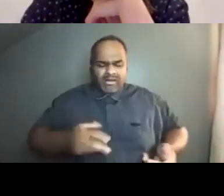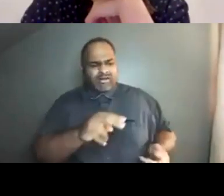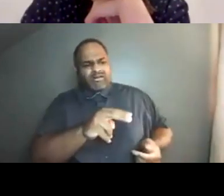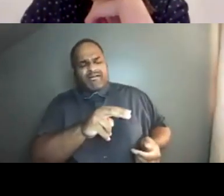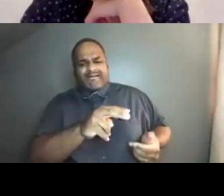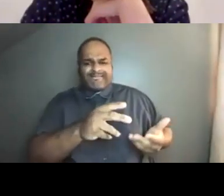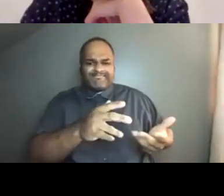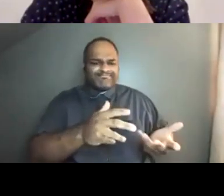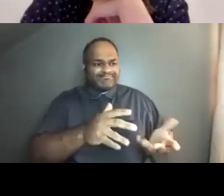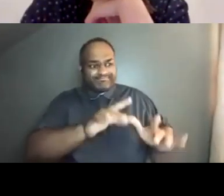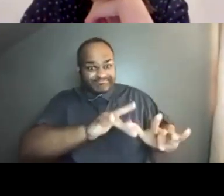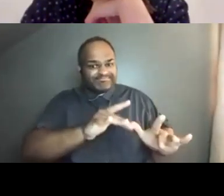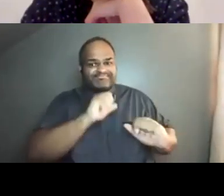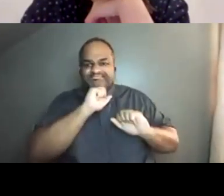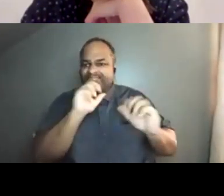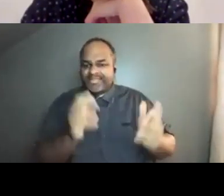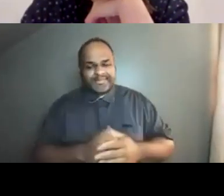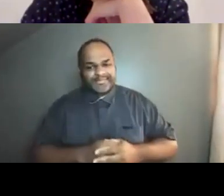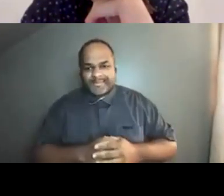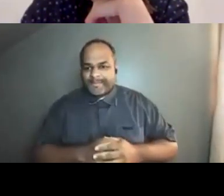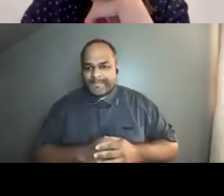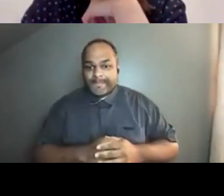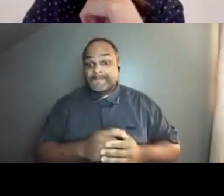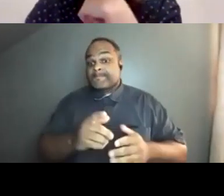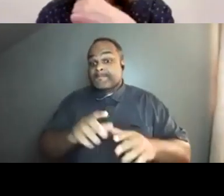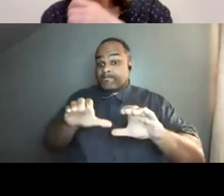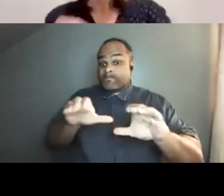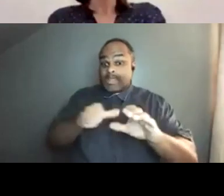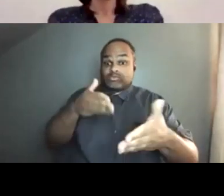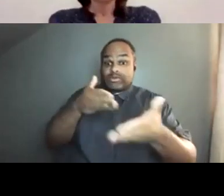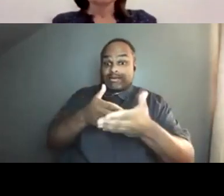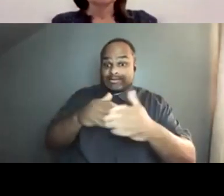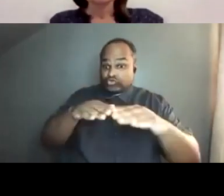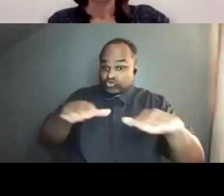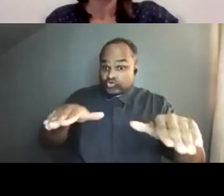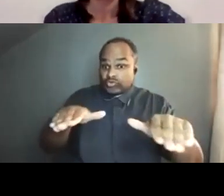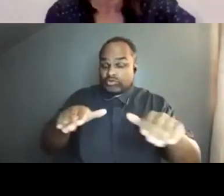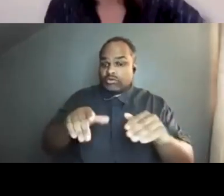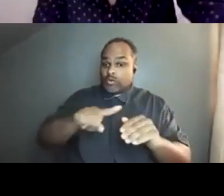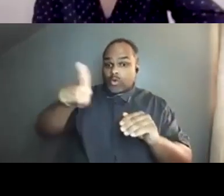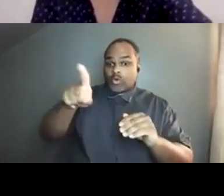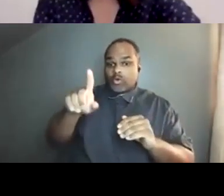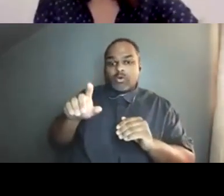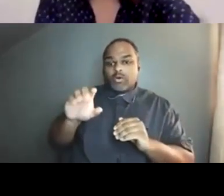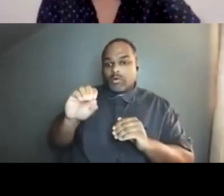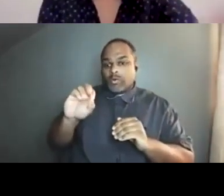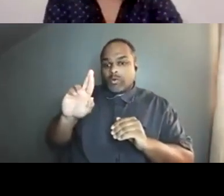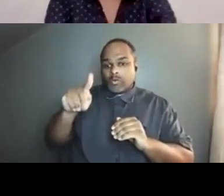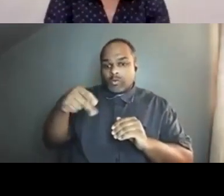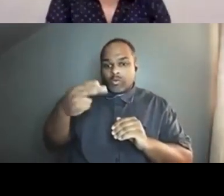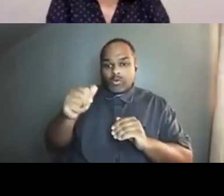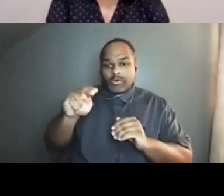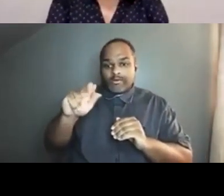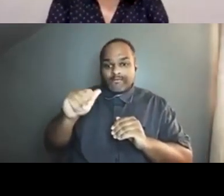pits. Actions against children, because going to the orphanage and bringing gifts and